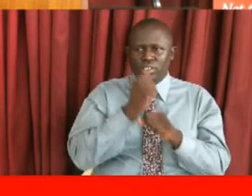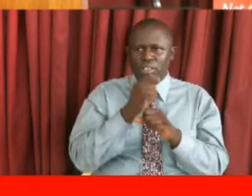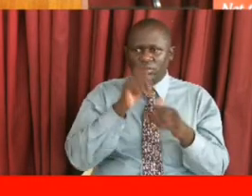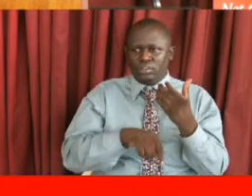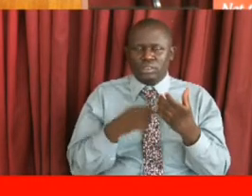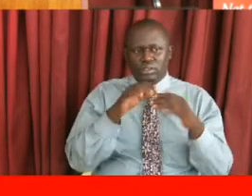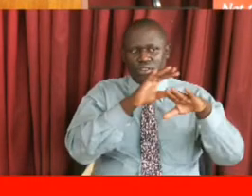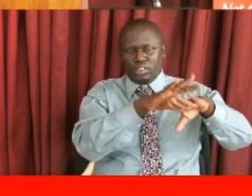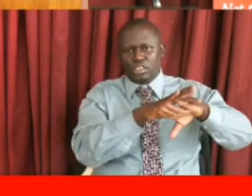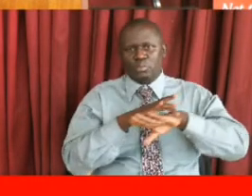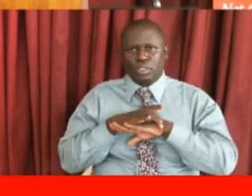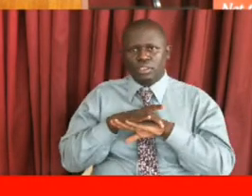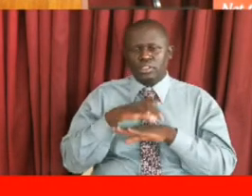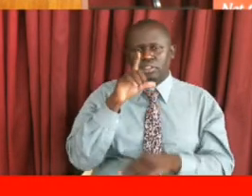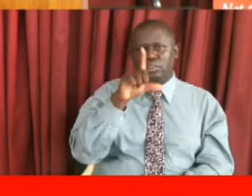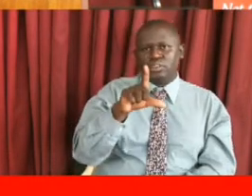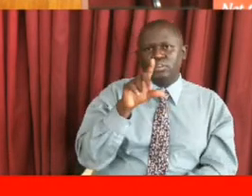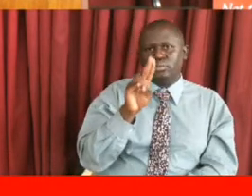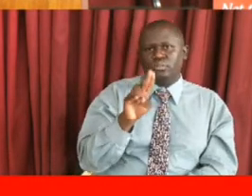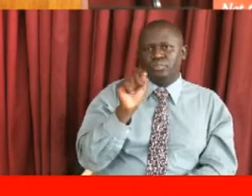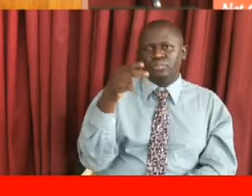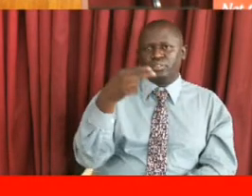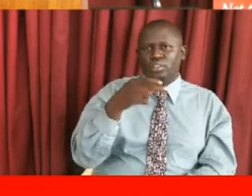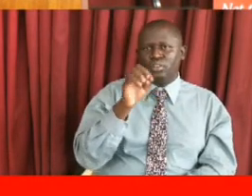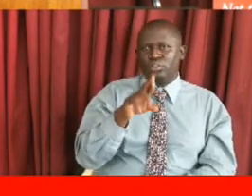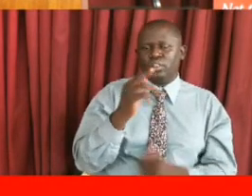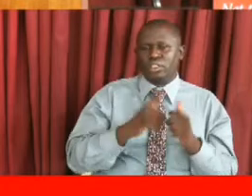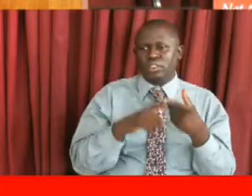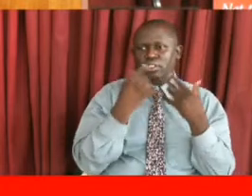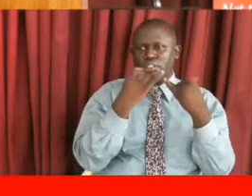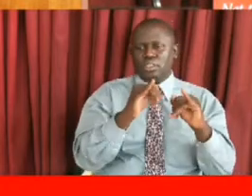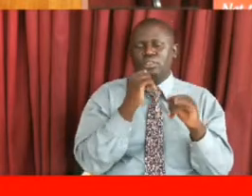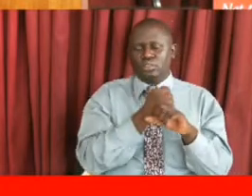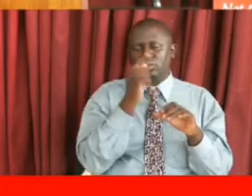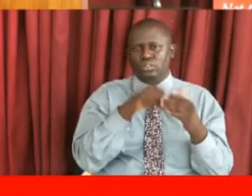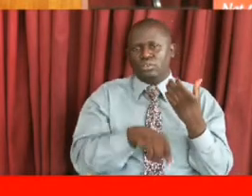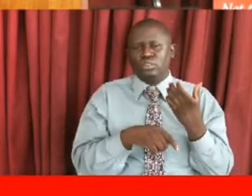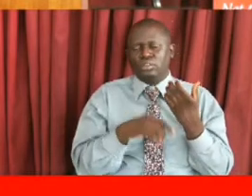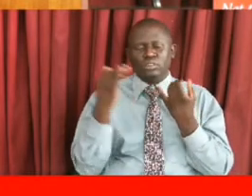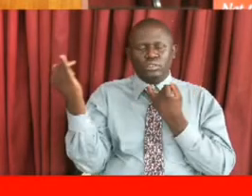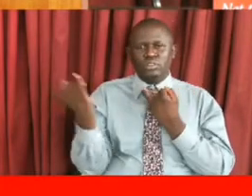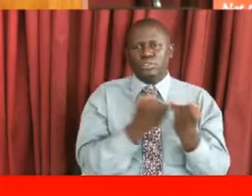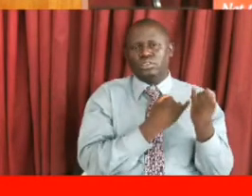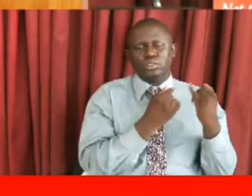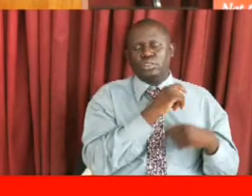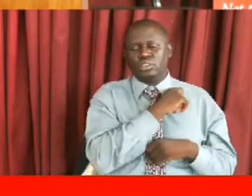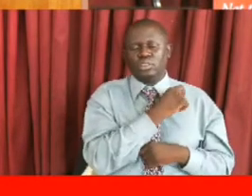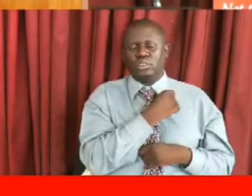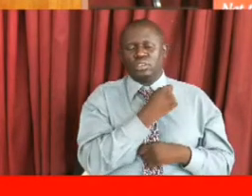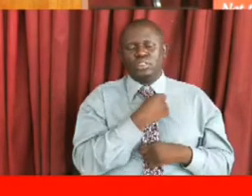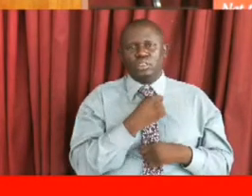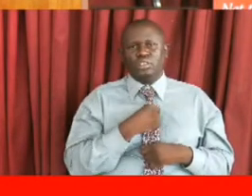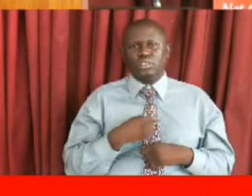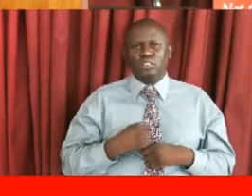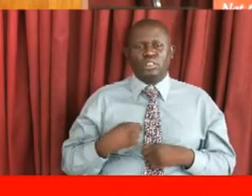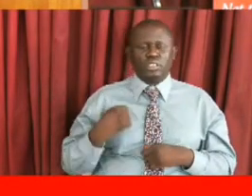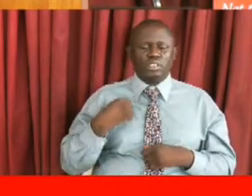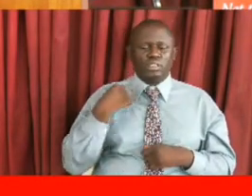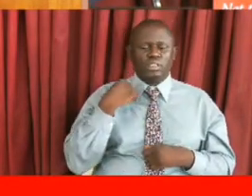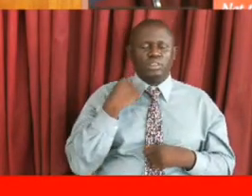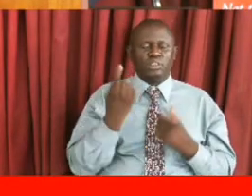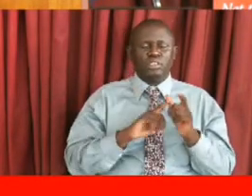Luther and they try to introduce AED the word dies to